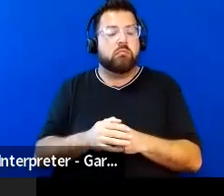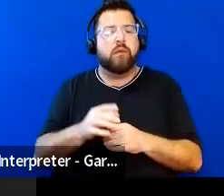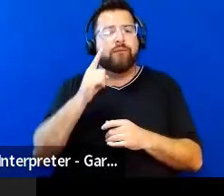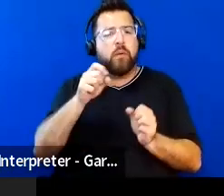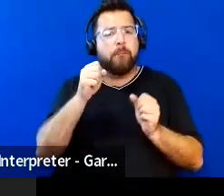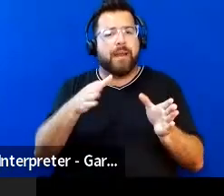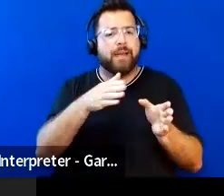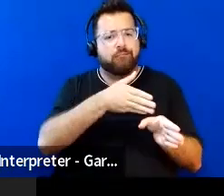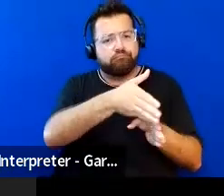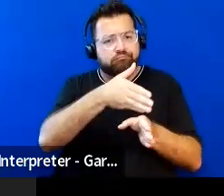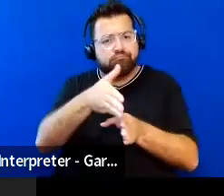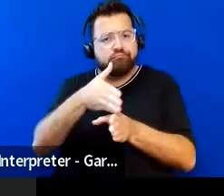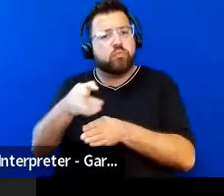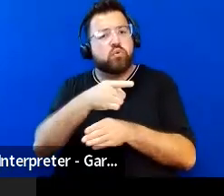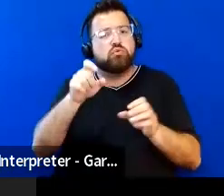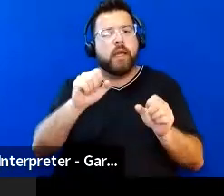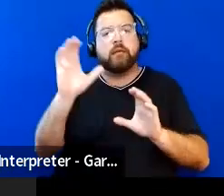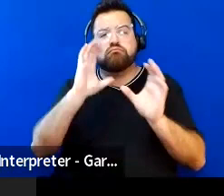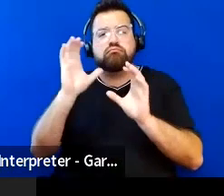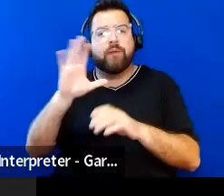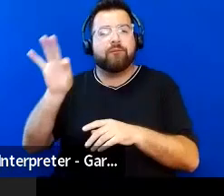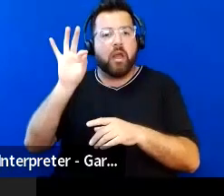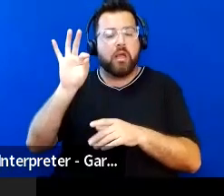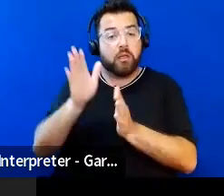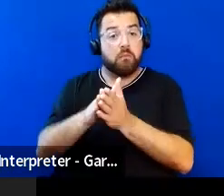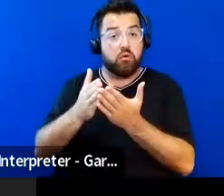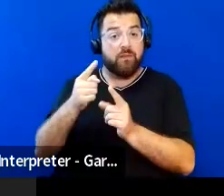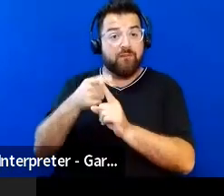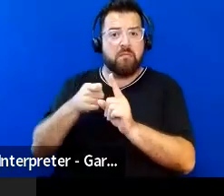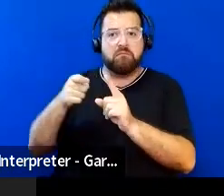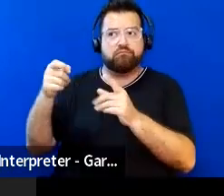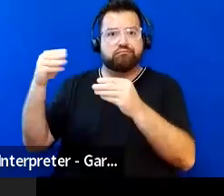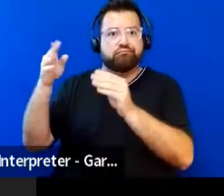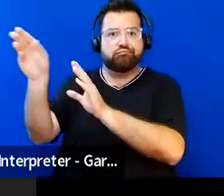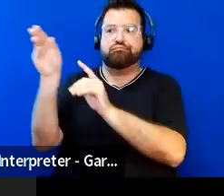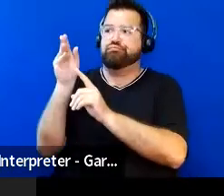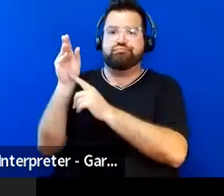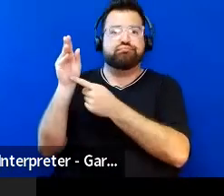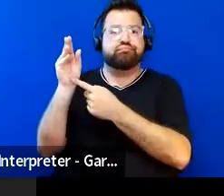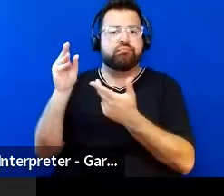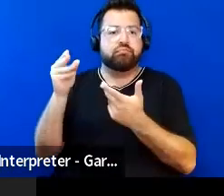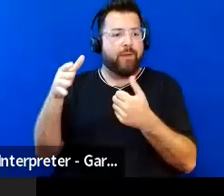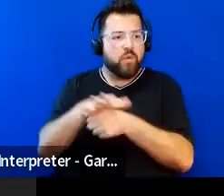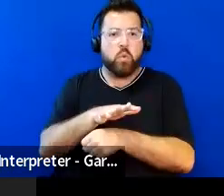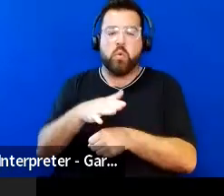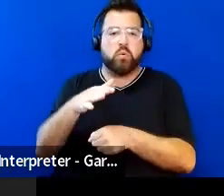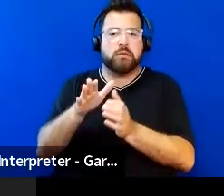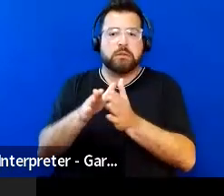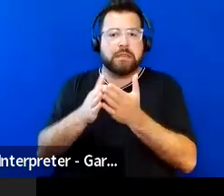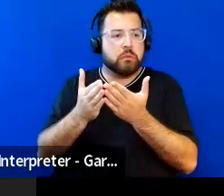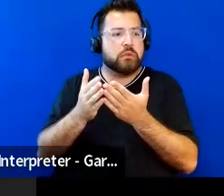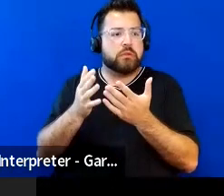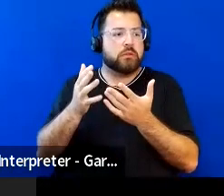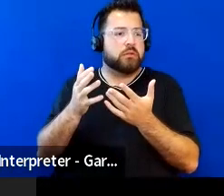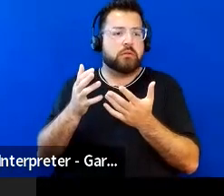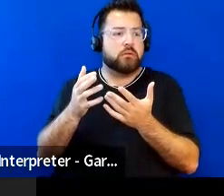find an off-the-shelf textbook that's complete, has a full textbook just like you would find for